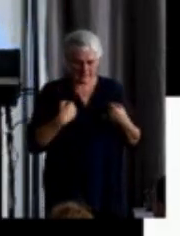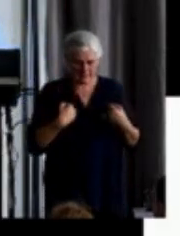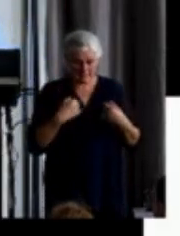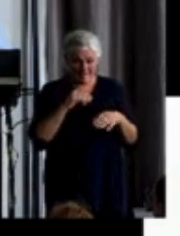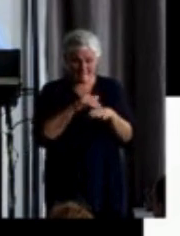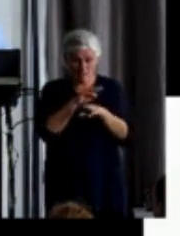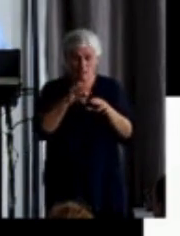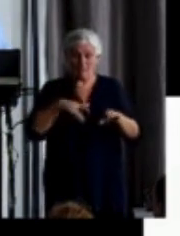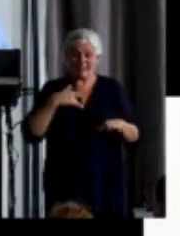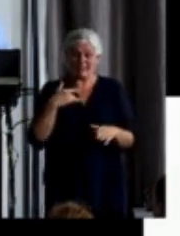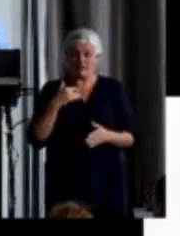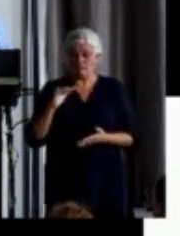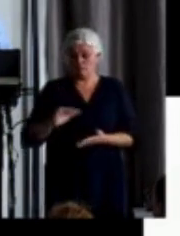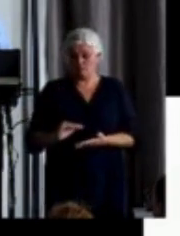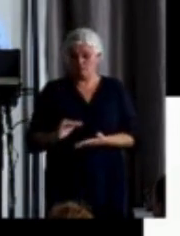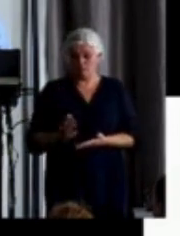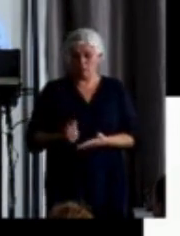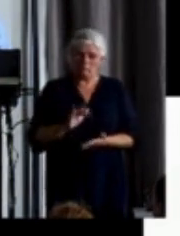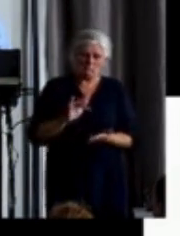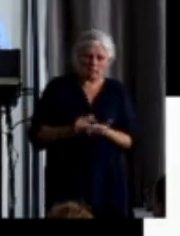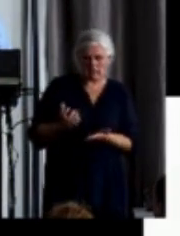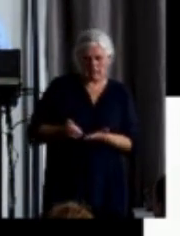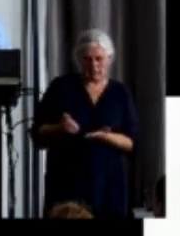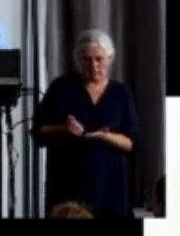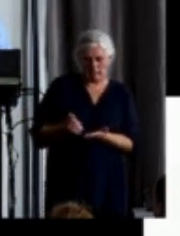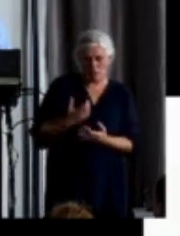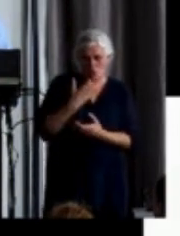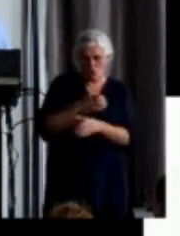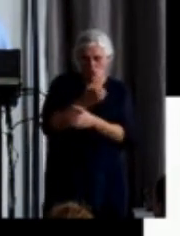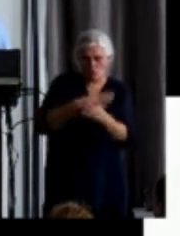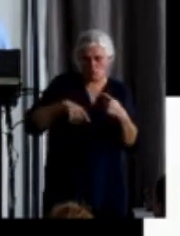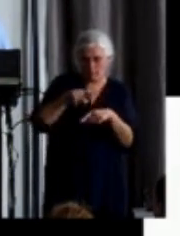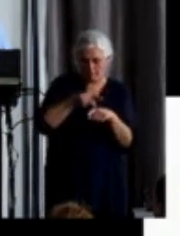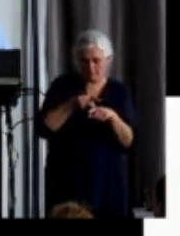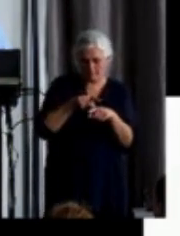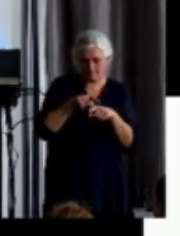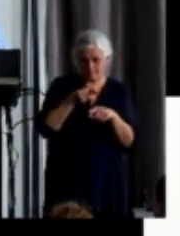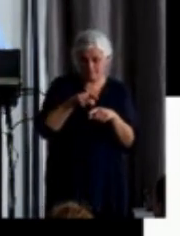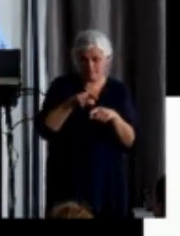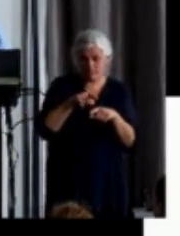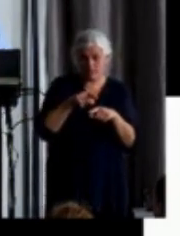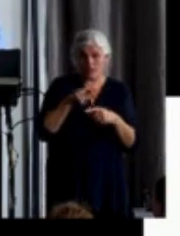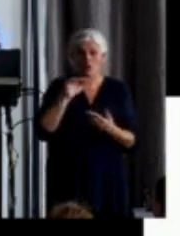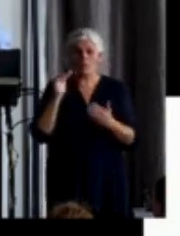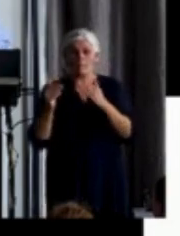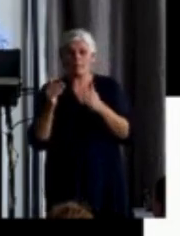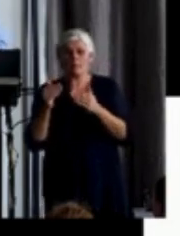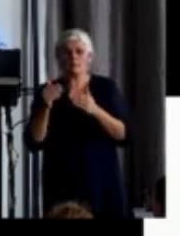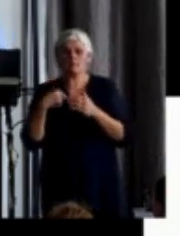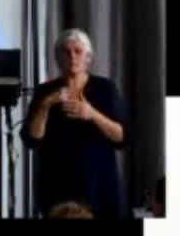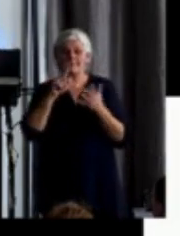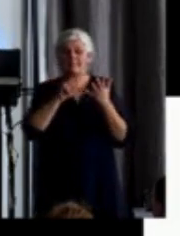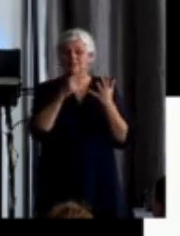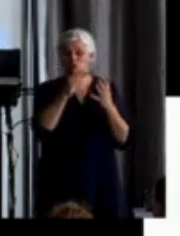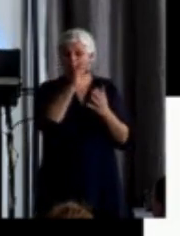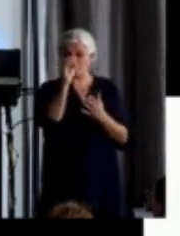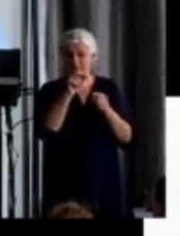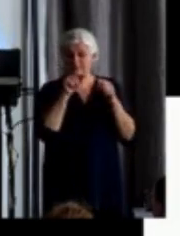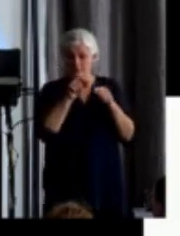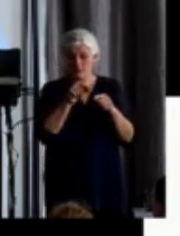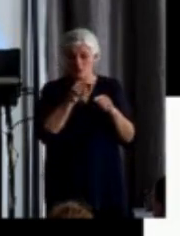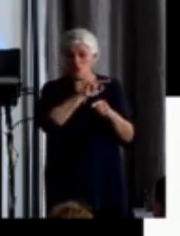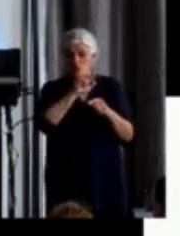people living in low to middle income countries disproportionately, accounting for 73%